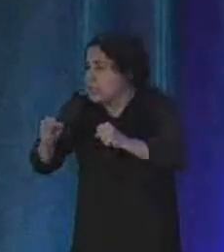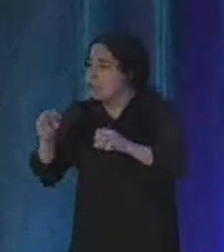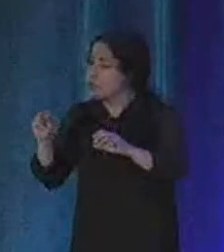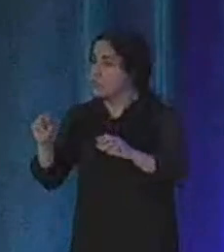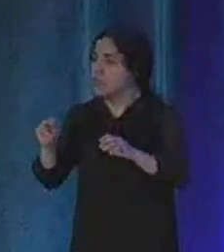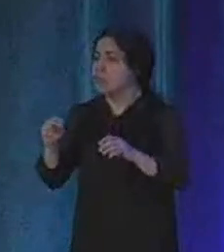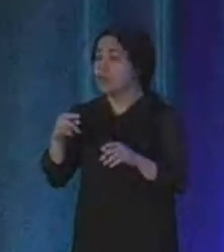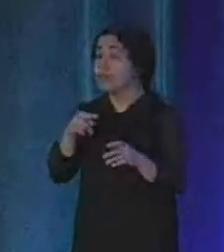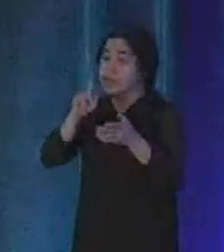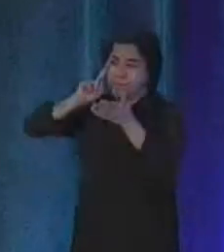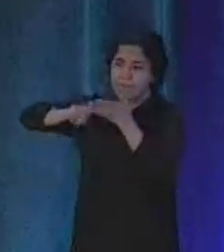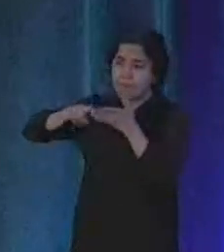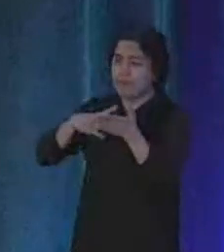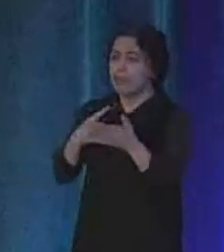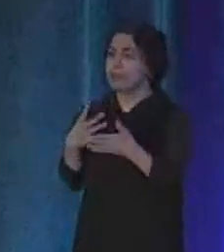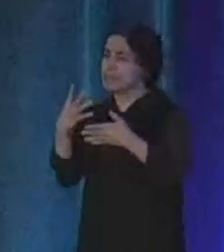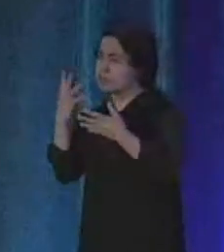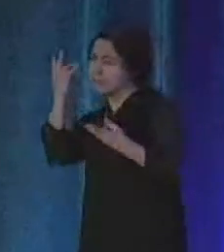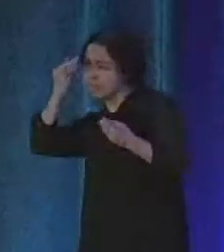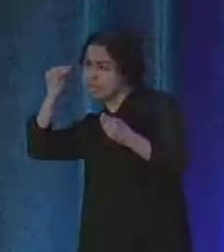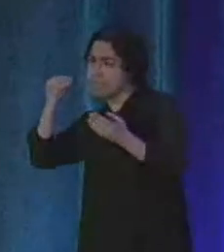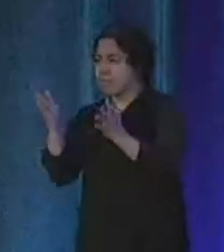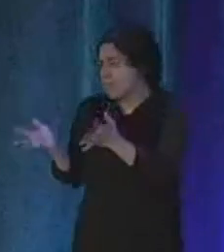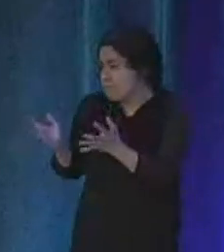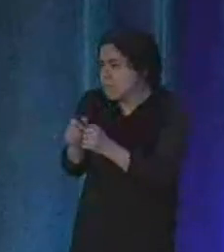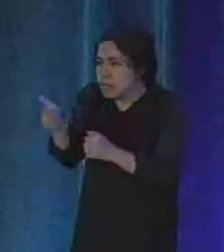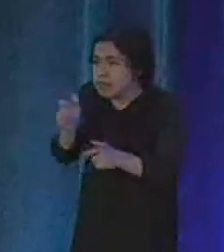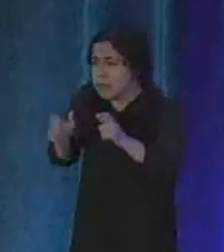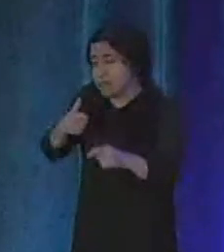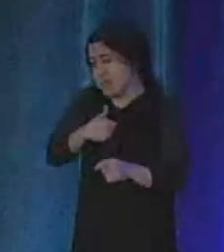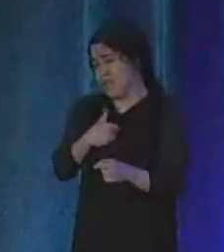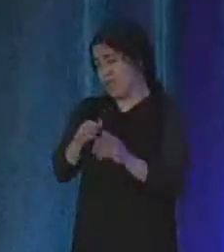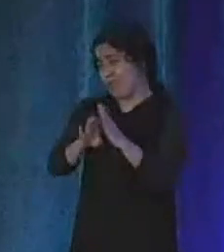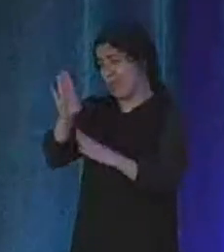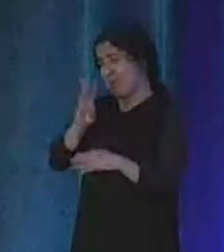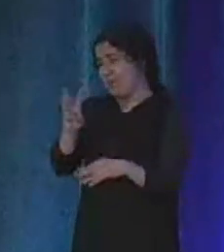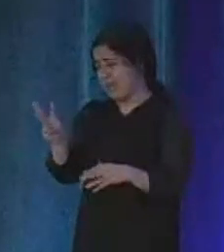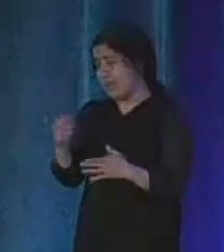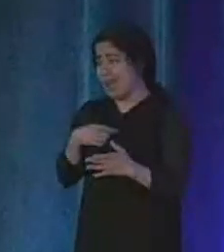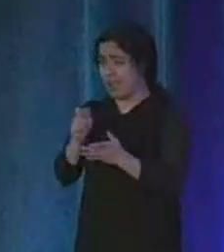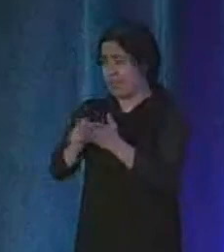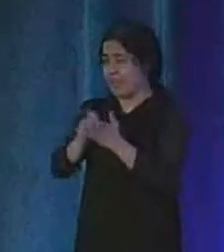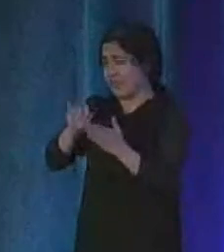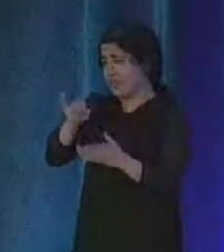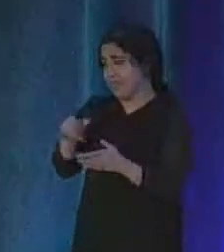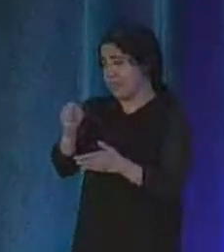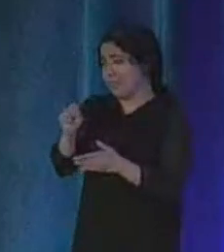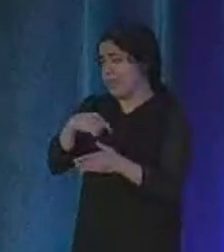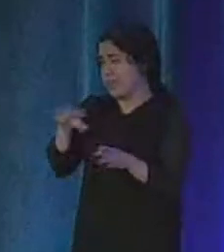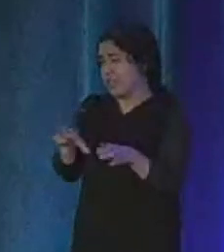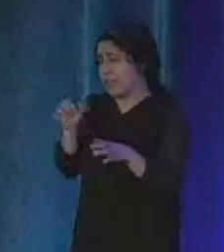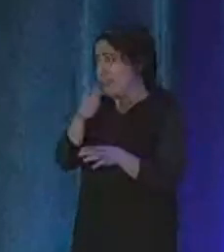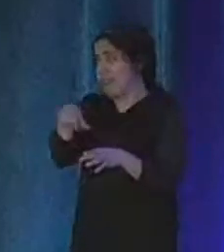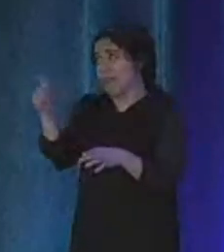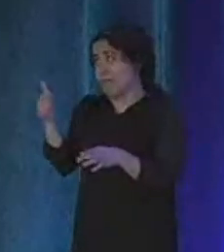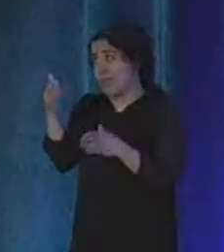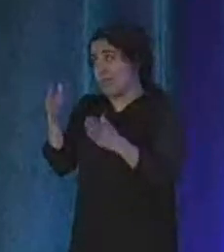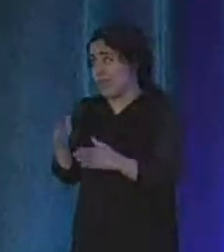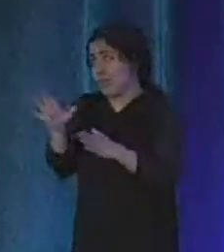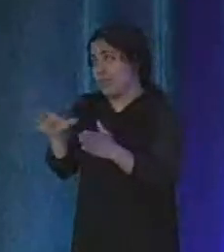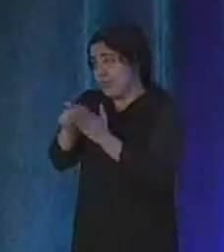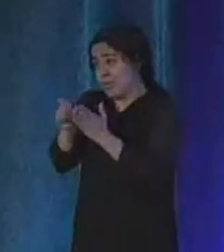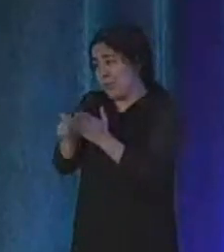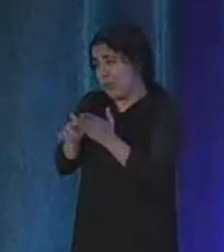about, to talk about with others. And so I'm a web developer. I write JavaScript. So I did what anybody who has written 15 minutes of JavaScript has